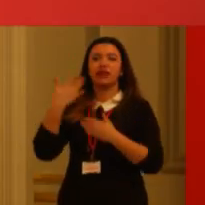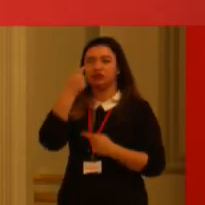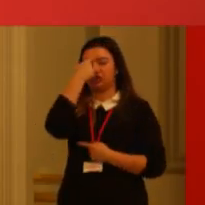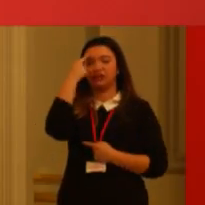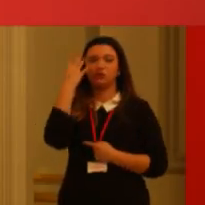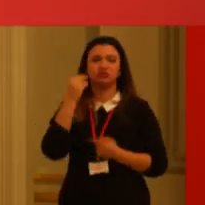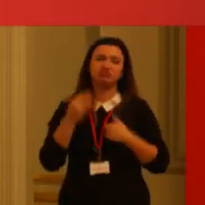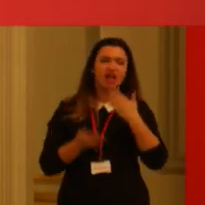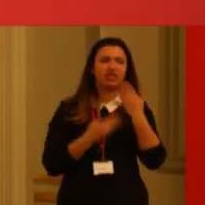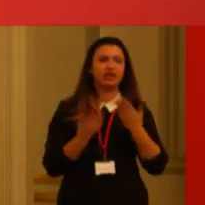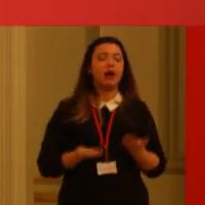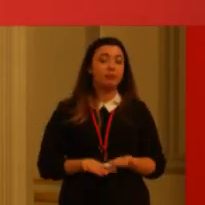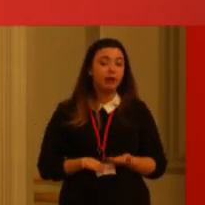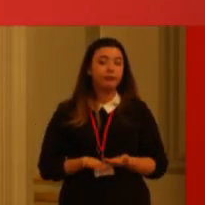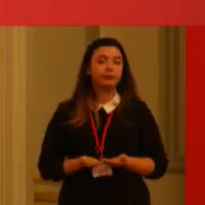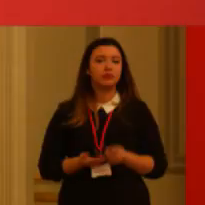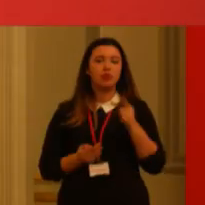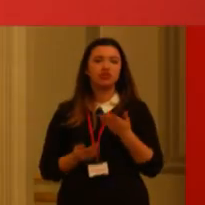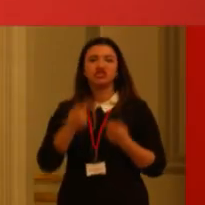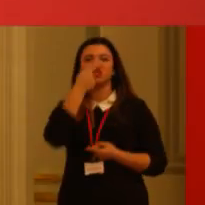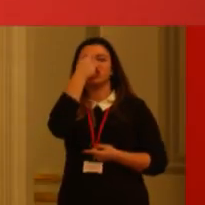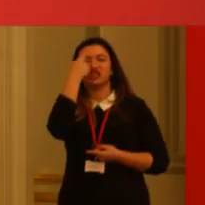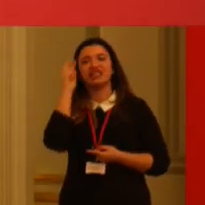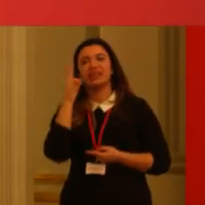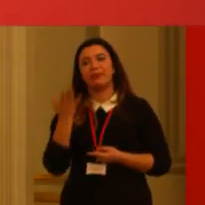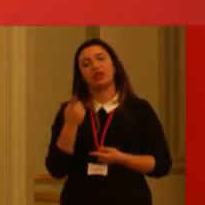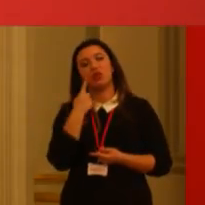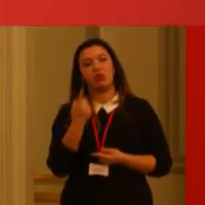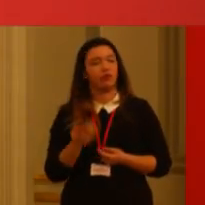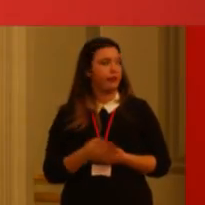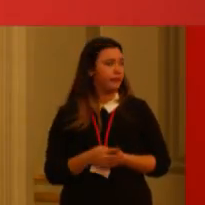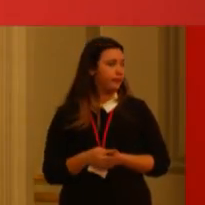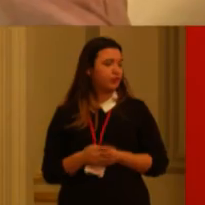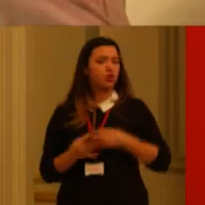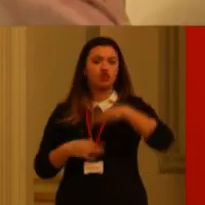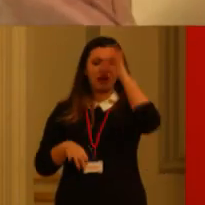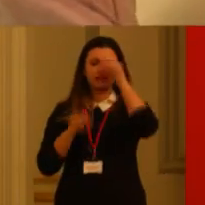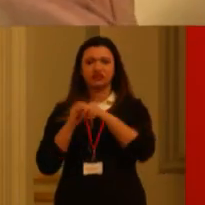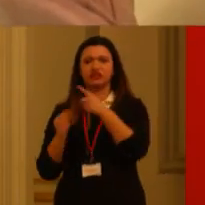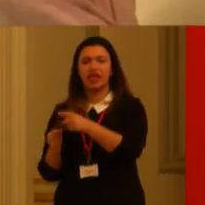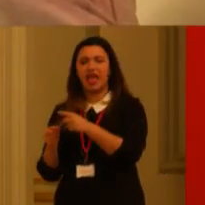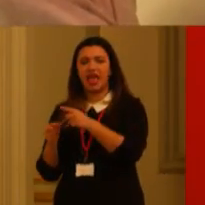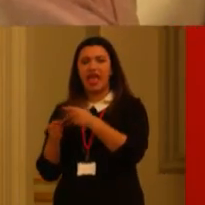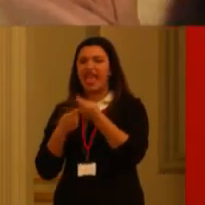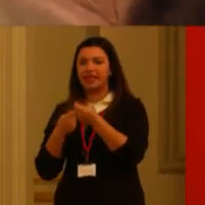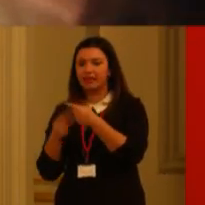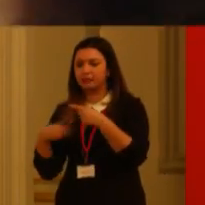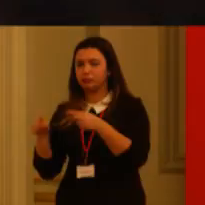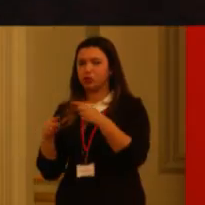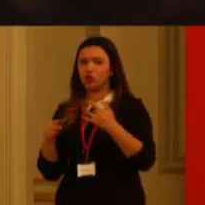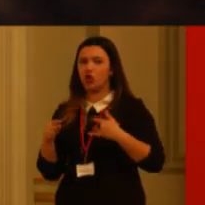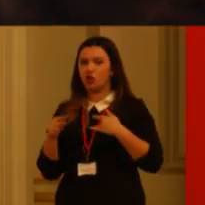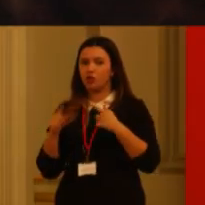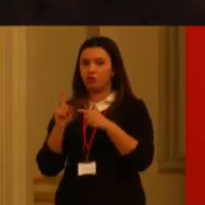or in any other Western cities, you may be more fortunate. But again, it's all pure luck. What about university